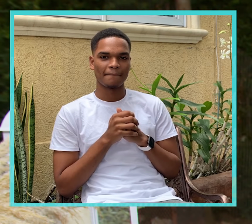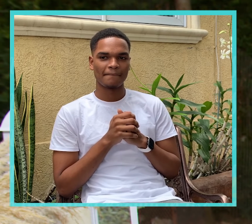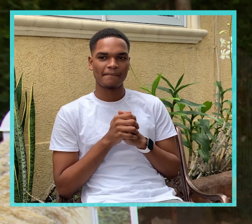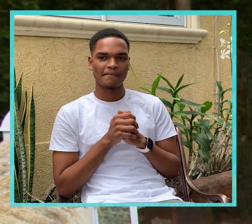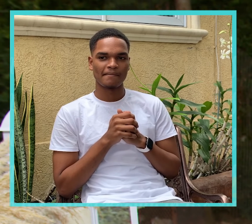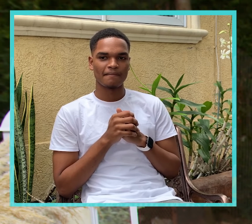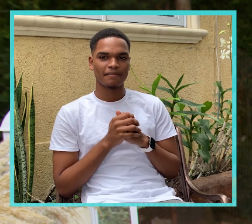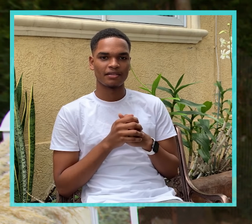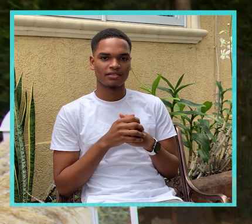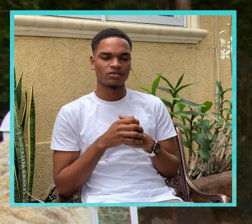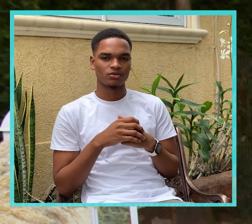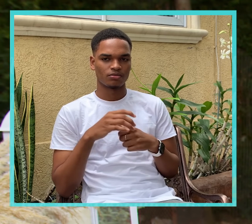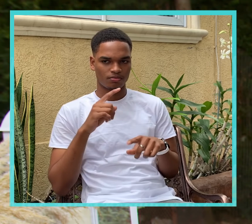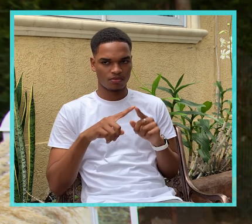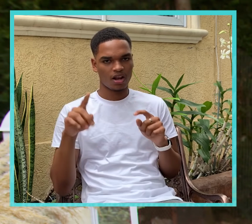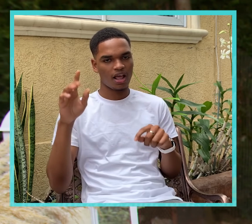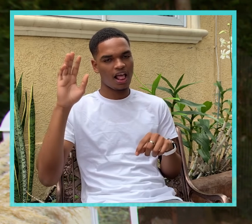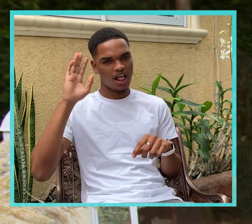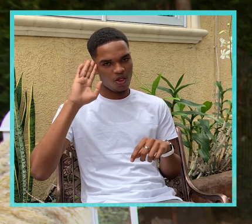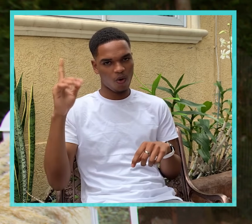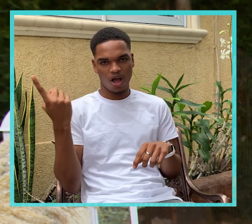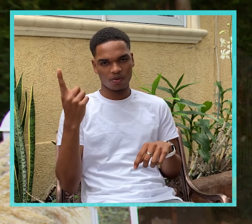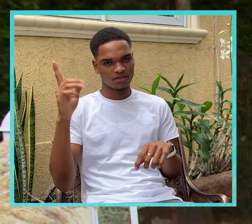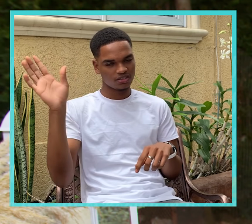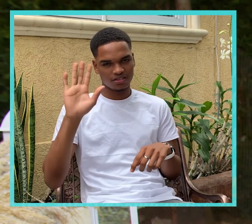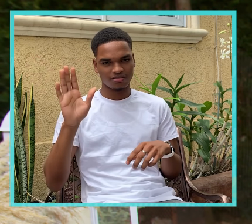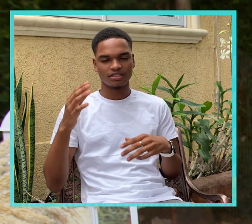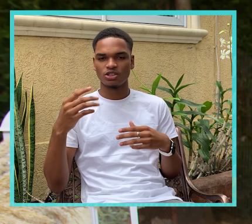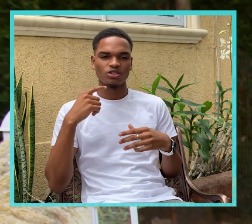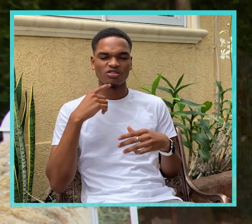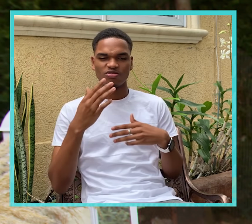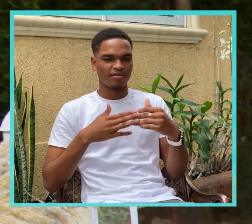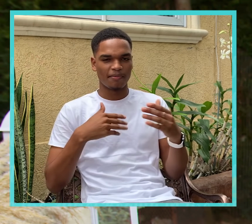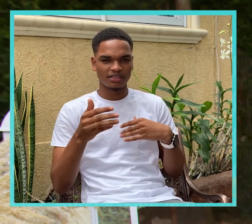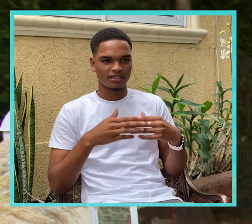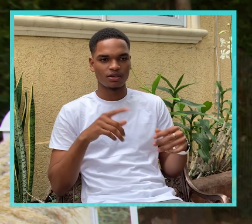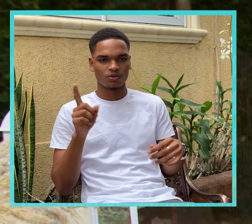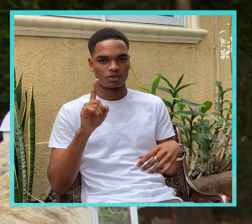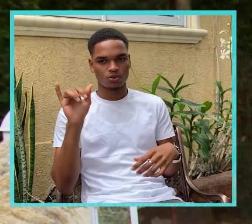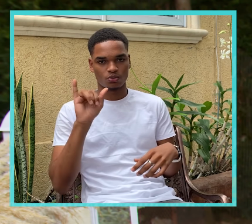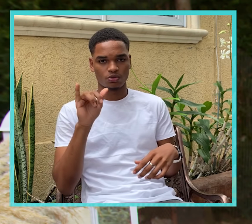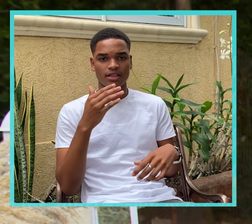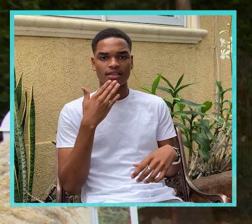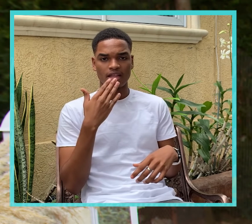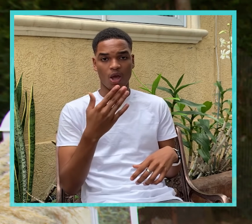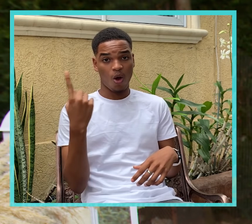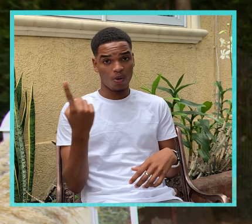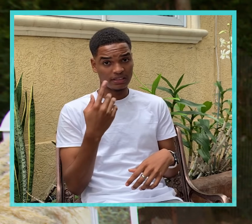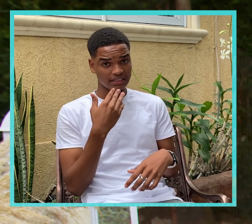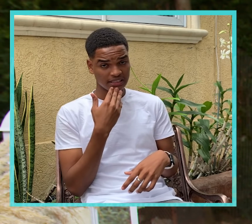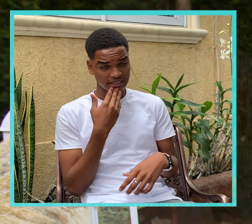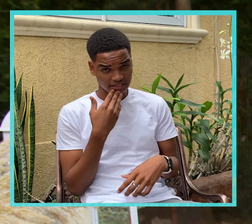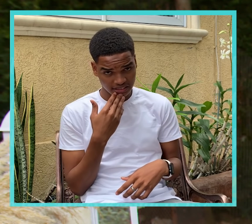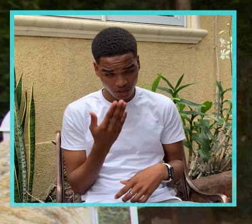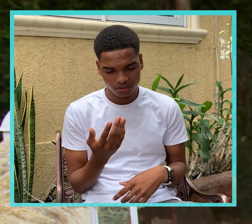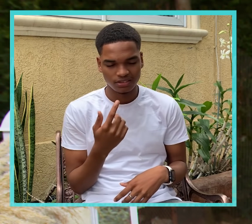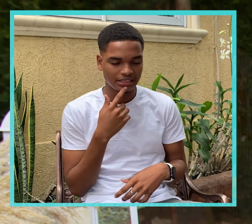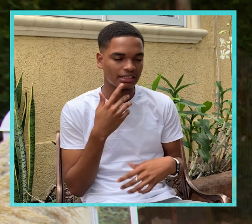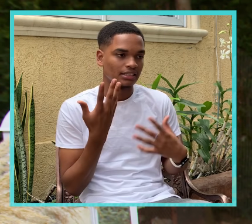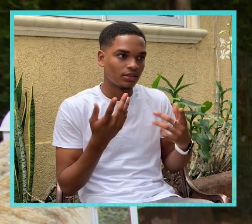So hello is always hello, regardless of where you are. Right. So hello. Is thank you always thank you? Well, it depends. Again,